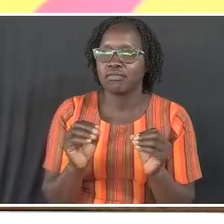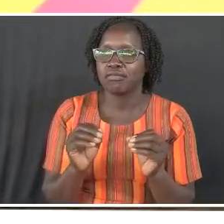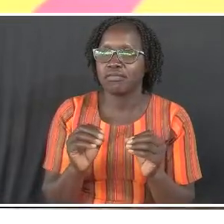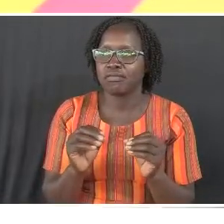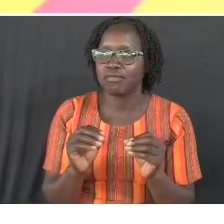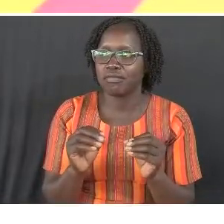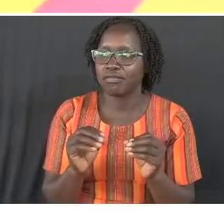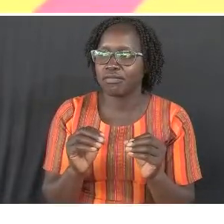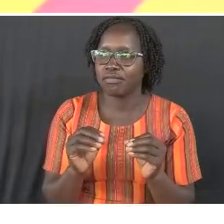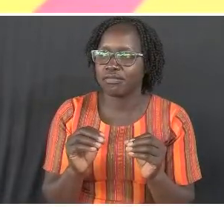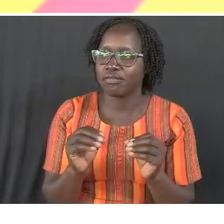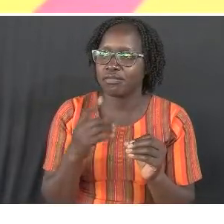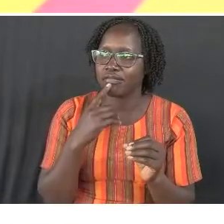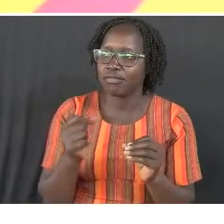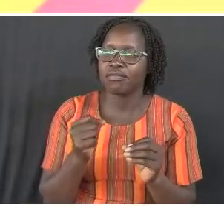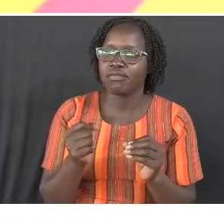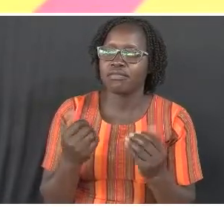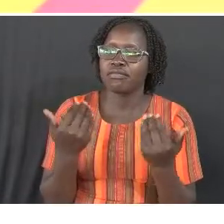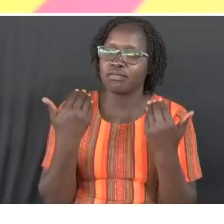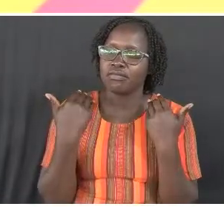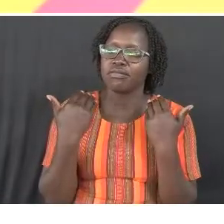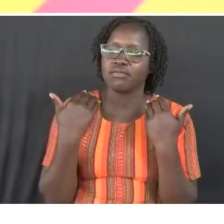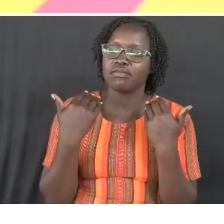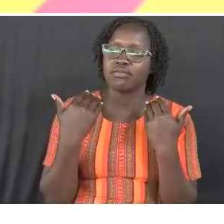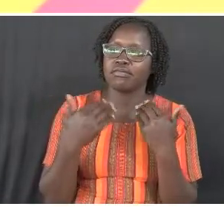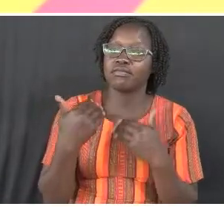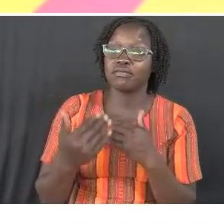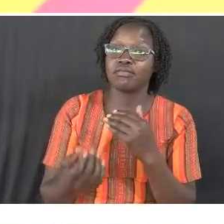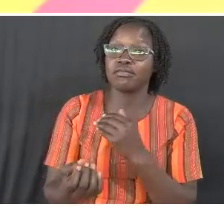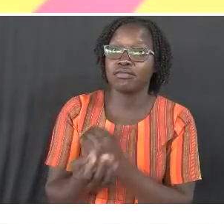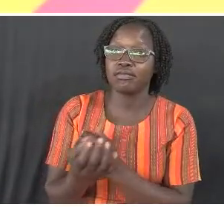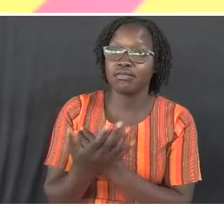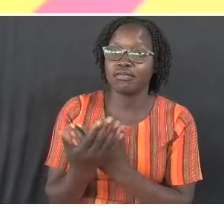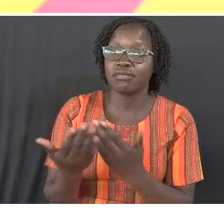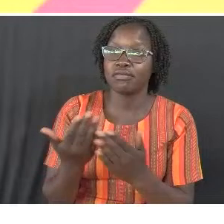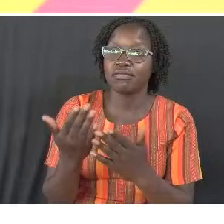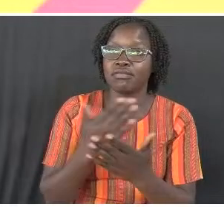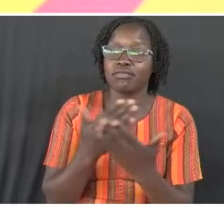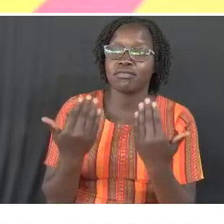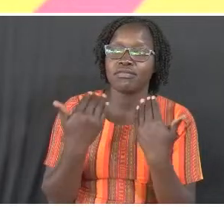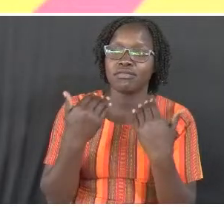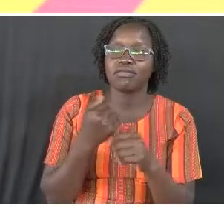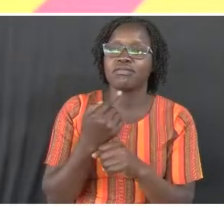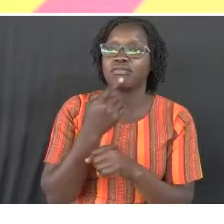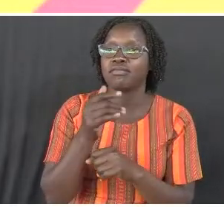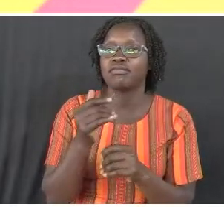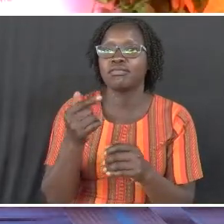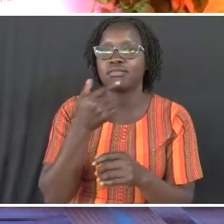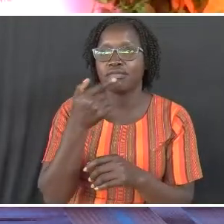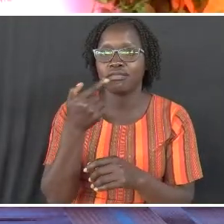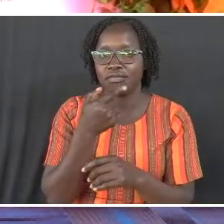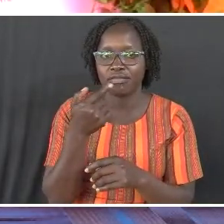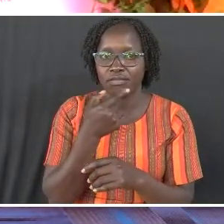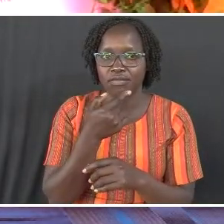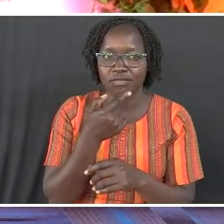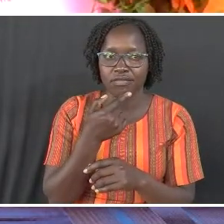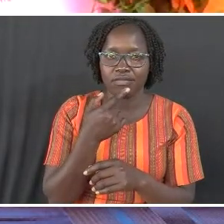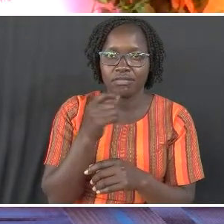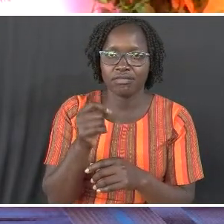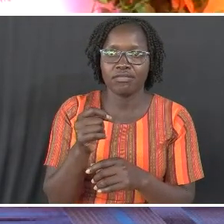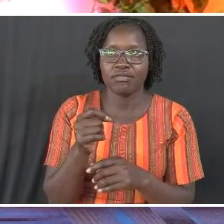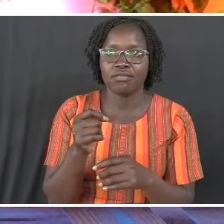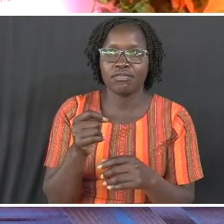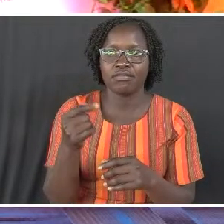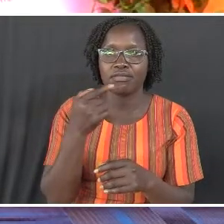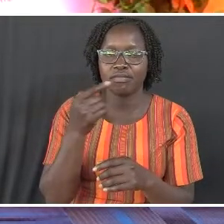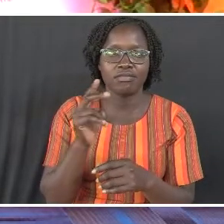talking. So you are asleep. So we always advise before you go to sleep, make sure you brush. So you're supposed to